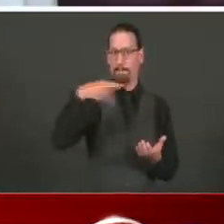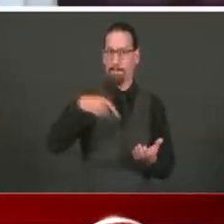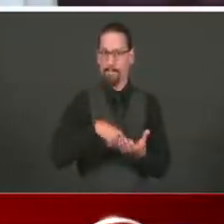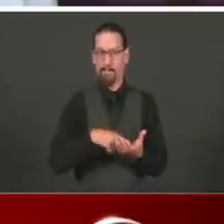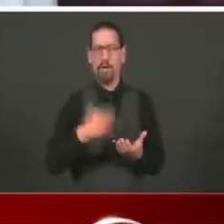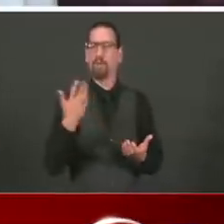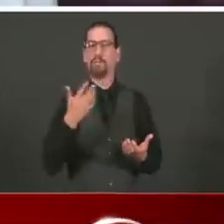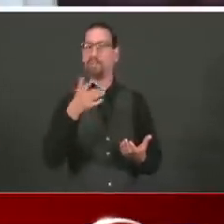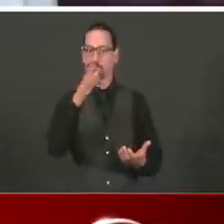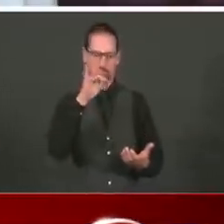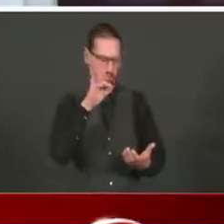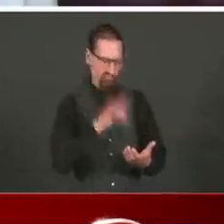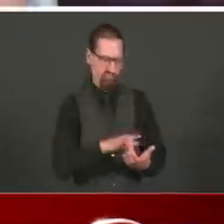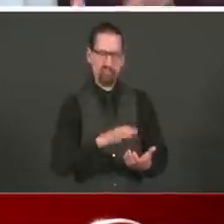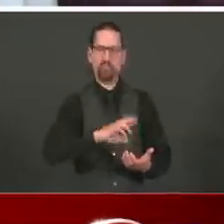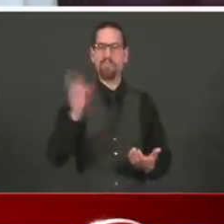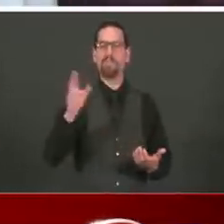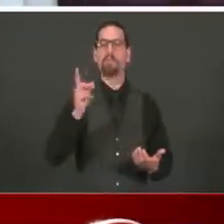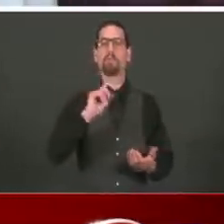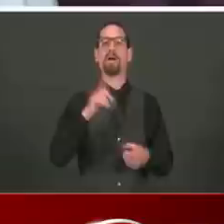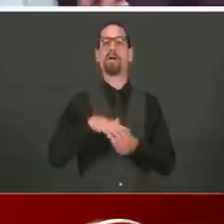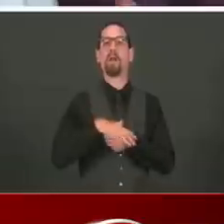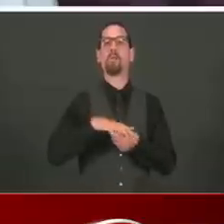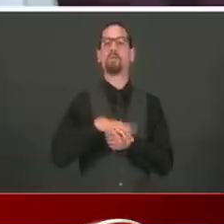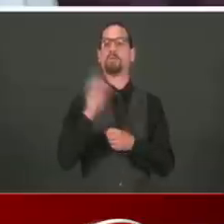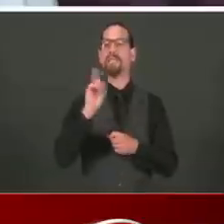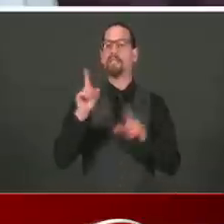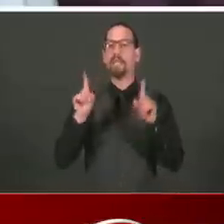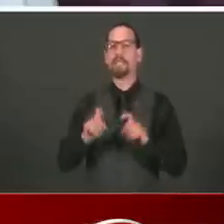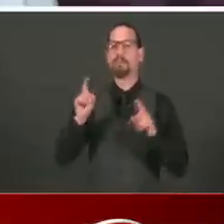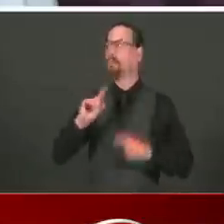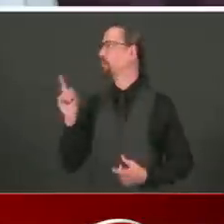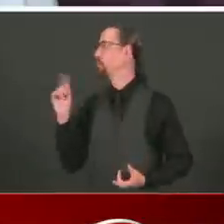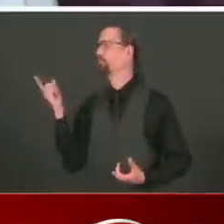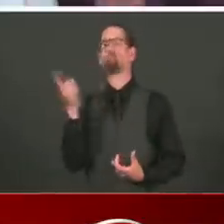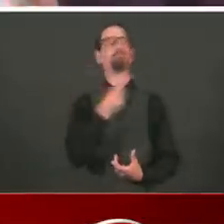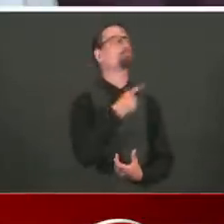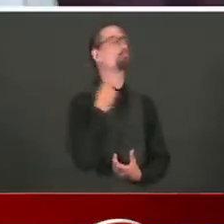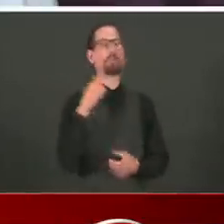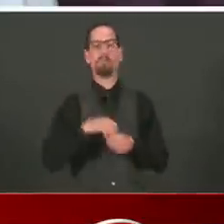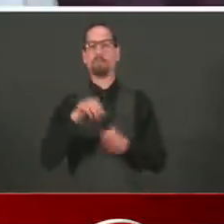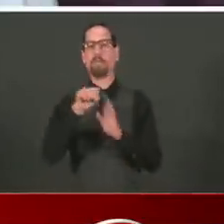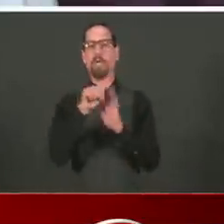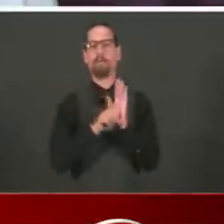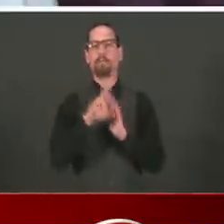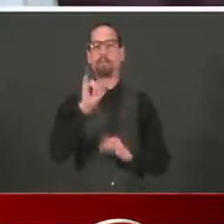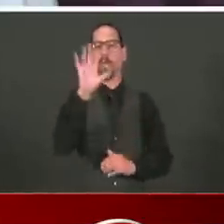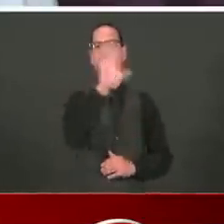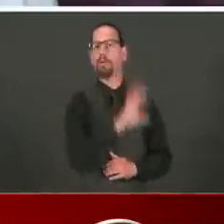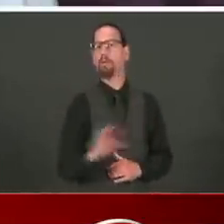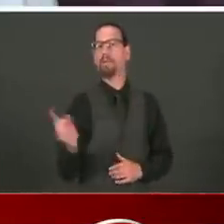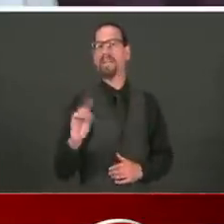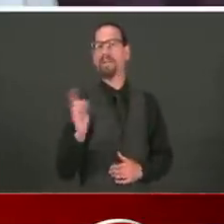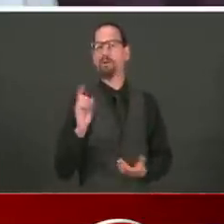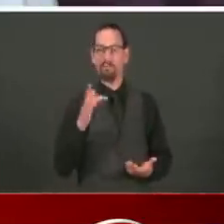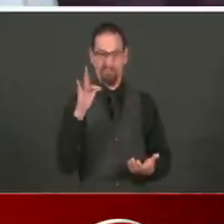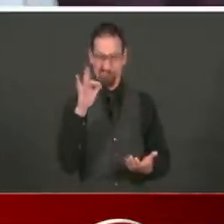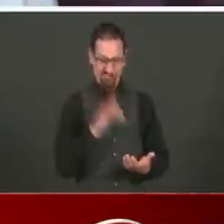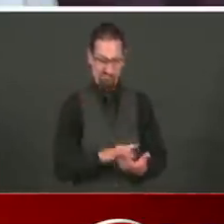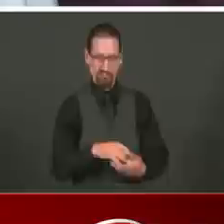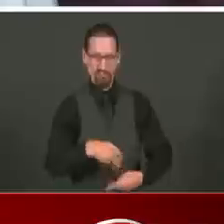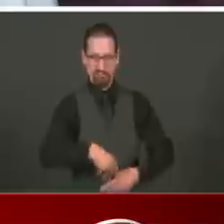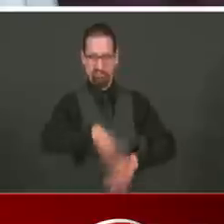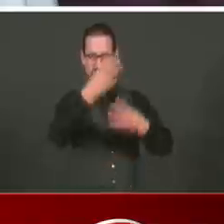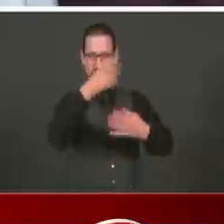We're changing the way we do testing. A month ago, we had the big operation at Twin River. Now we don't. Now we have more testing centers.